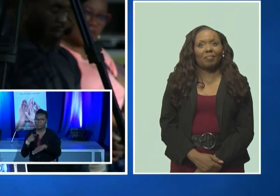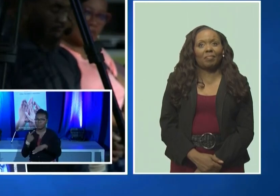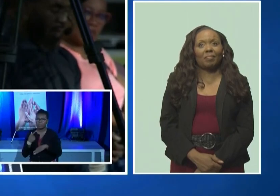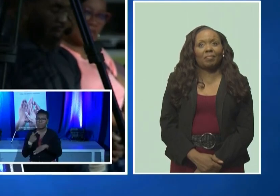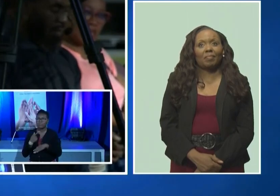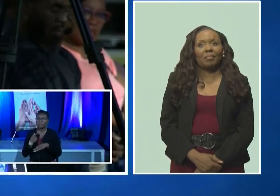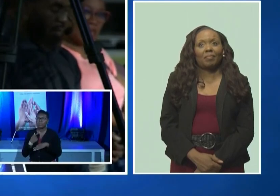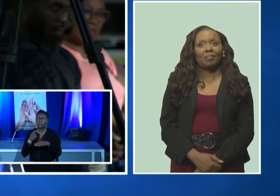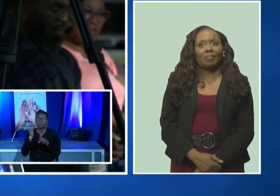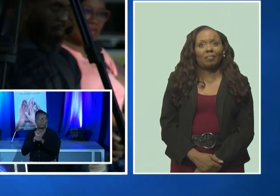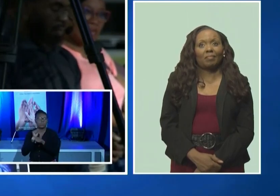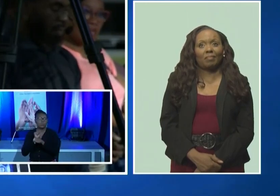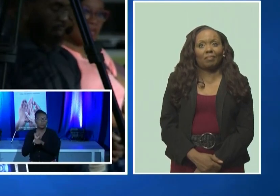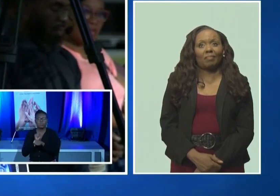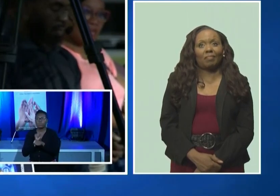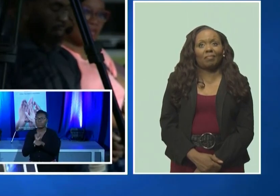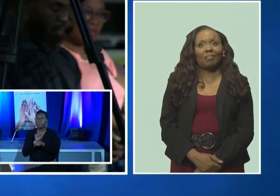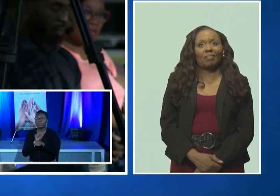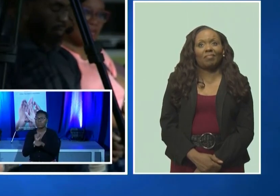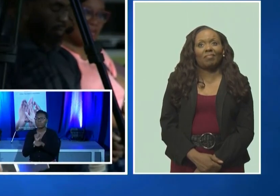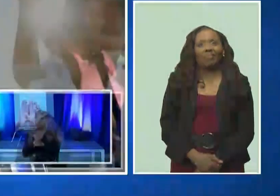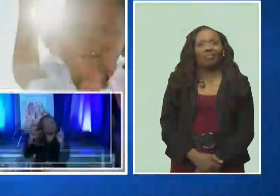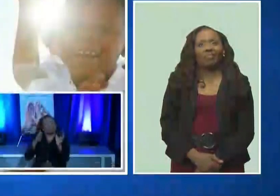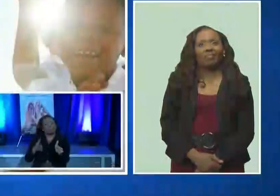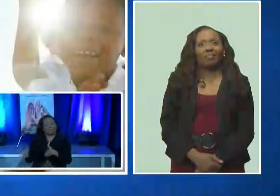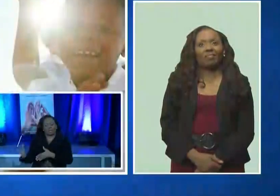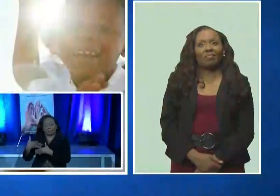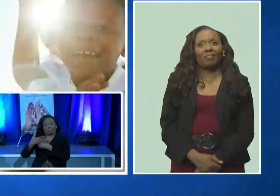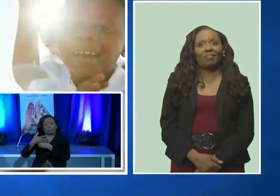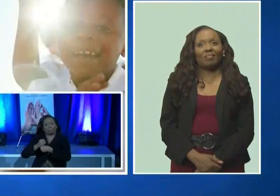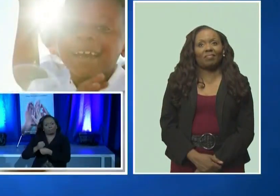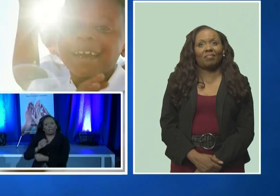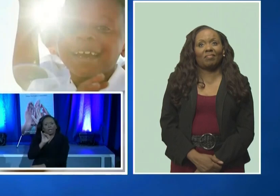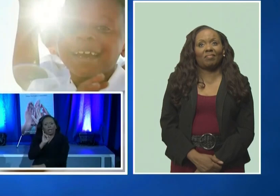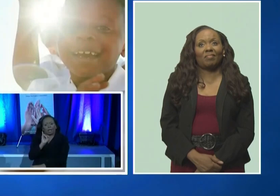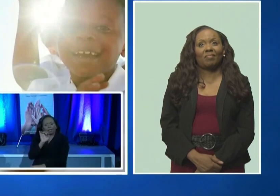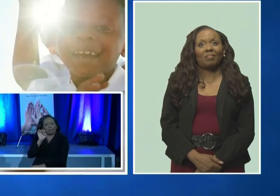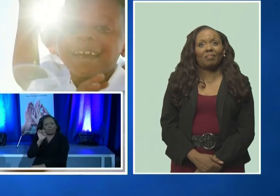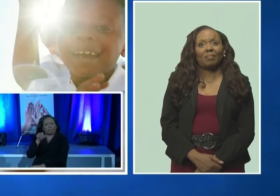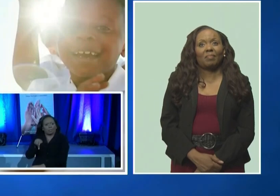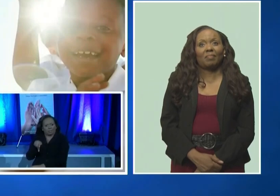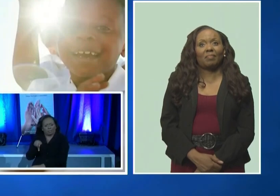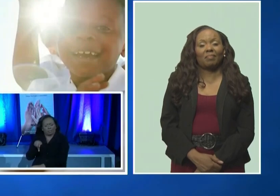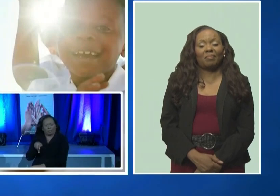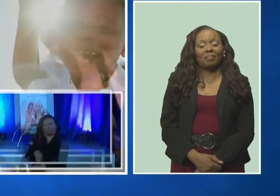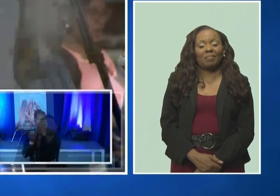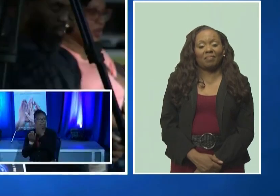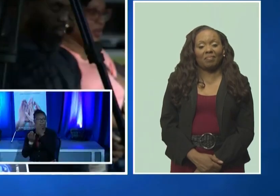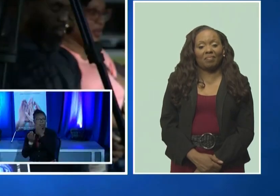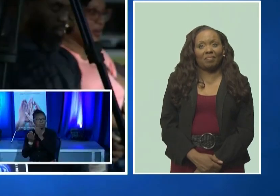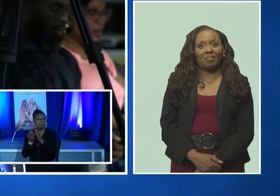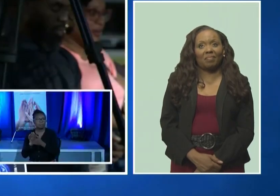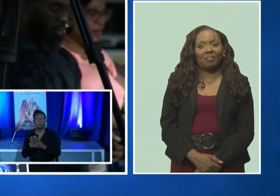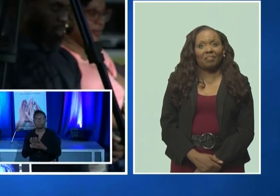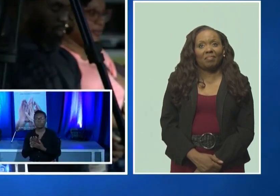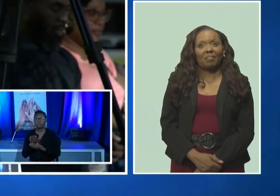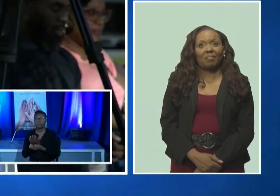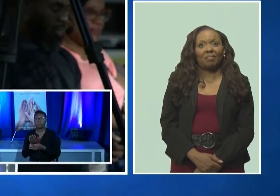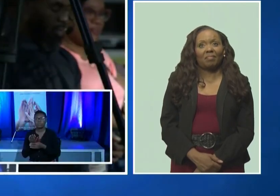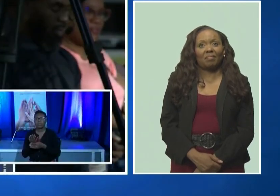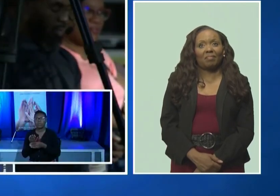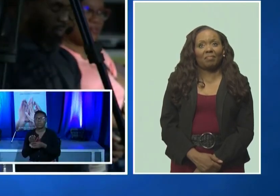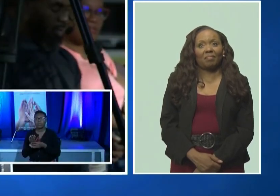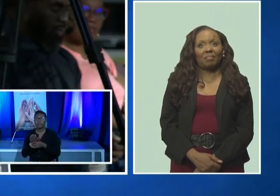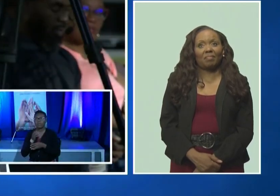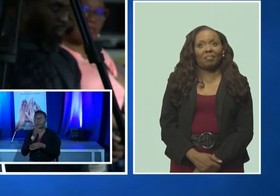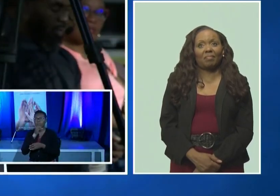that is how they develop a range of skills. That's how they develop how to think, how to speak, how to interact, and how to regulate. I'm